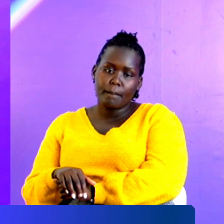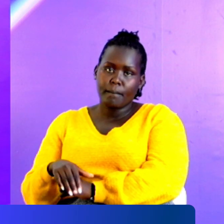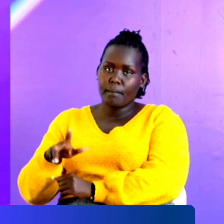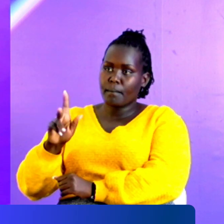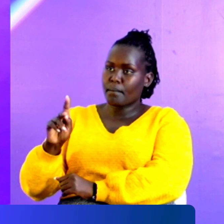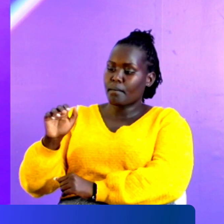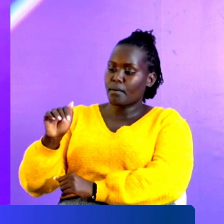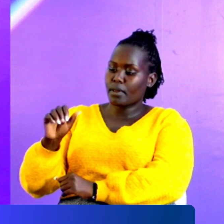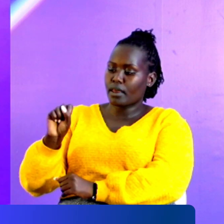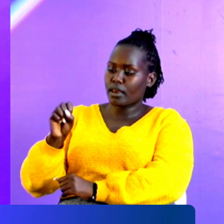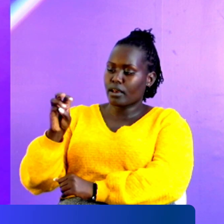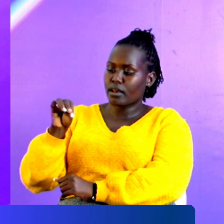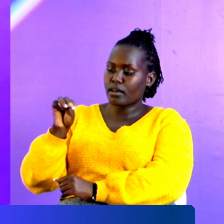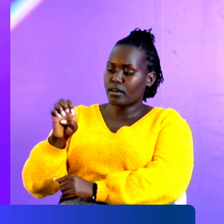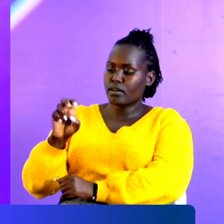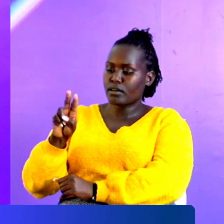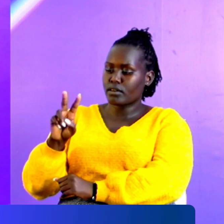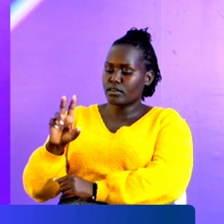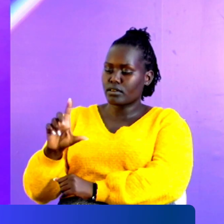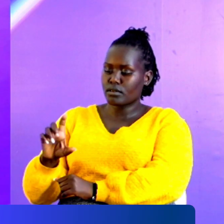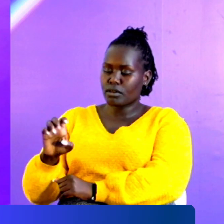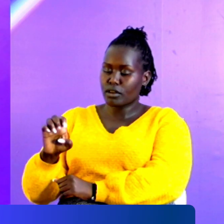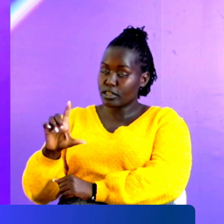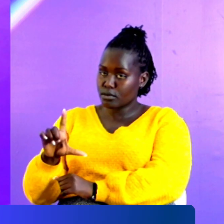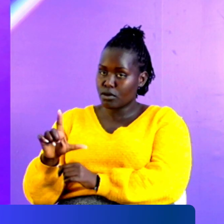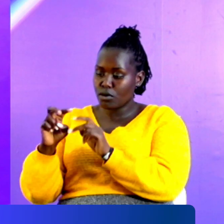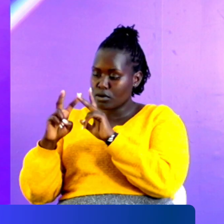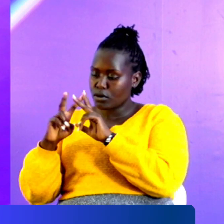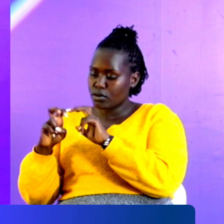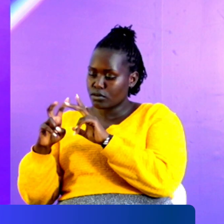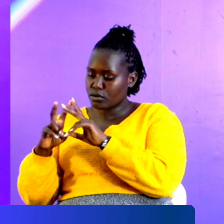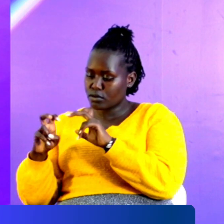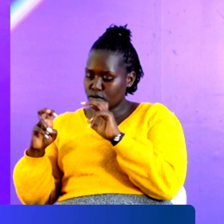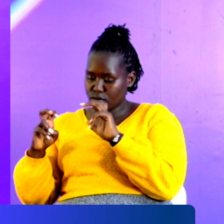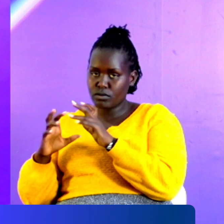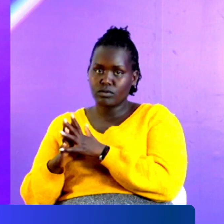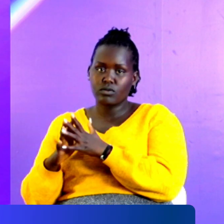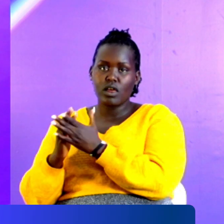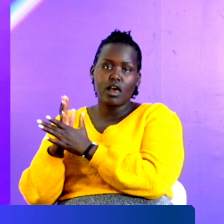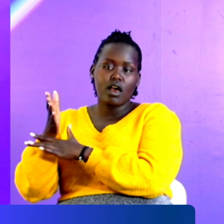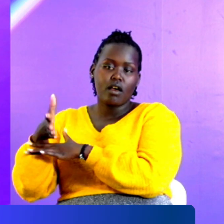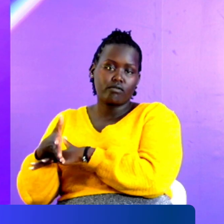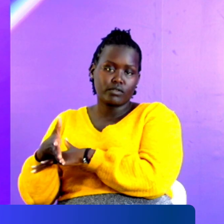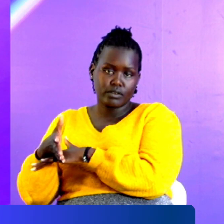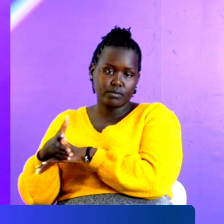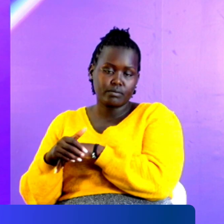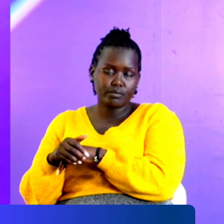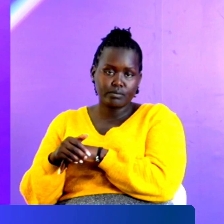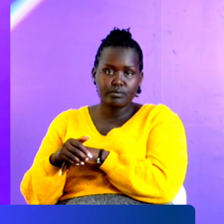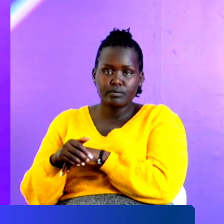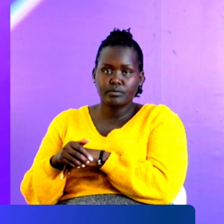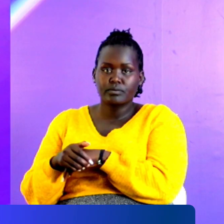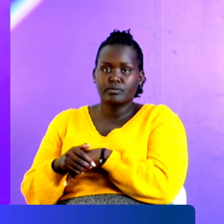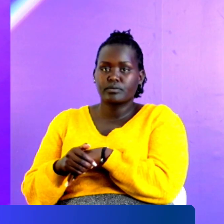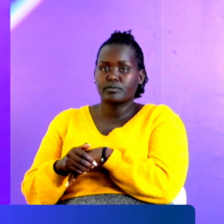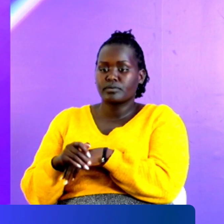Casmuel was looked for. All right. He was sought after. He was sought after. Okay.